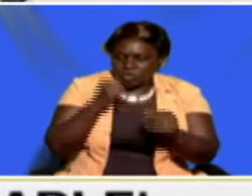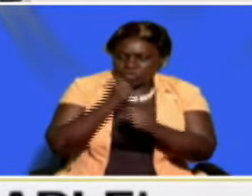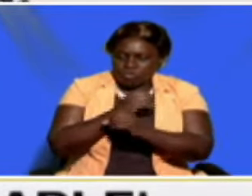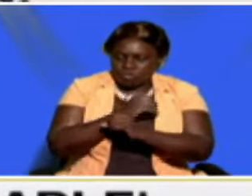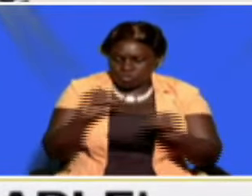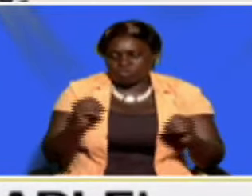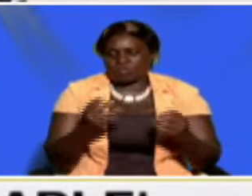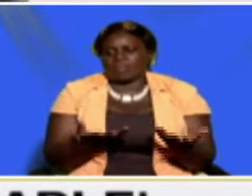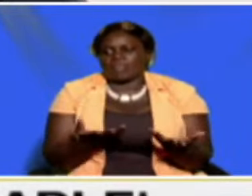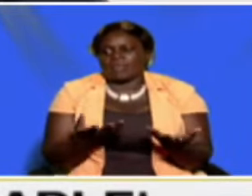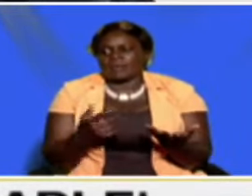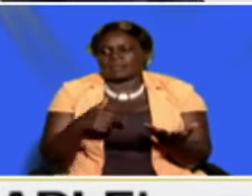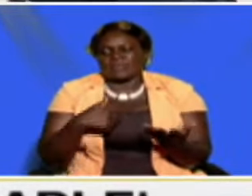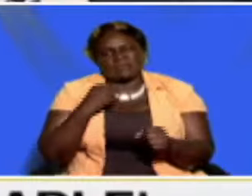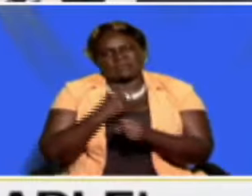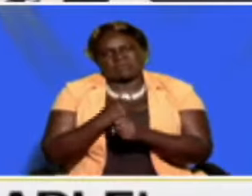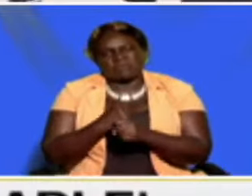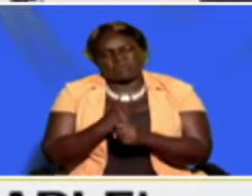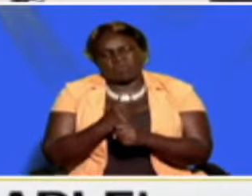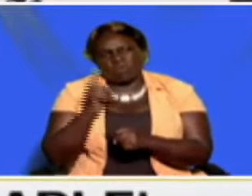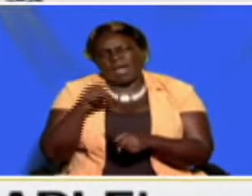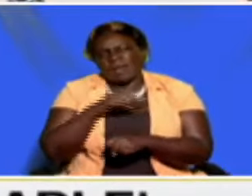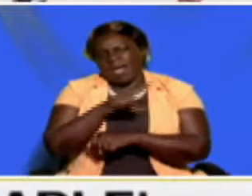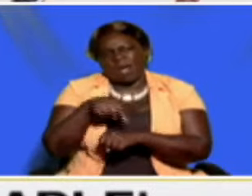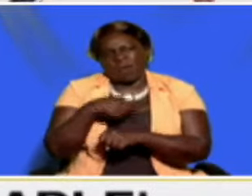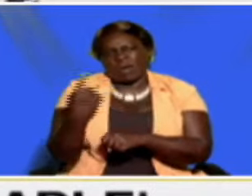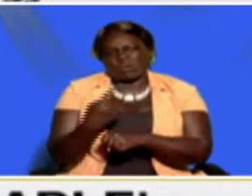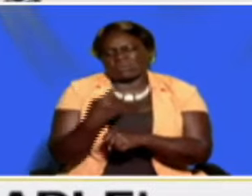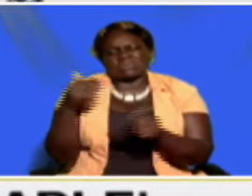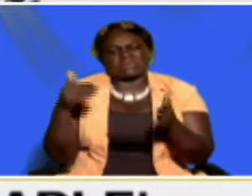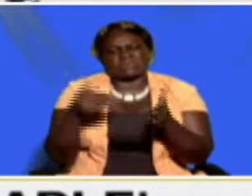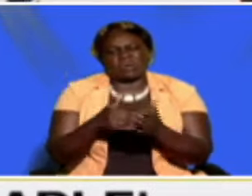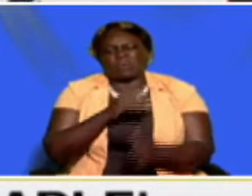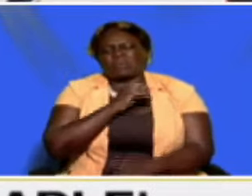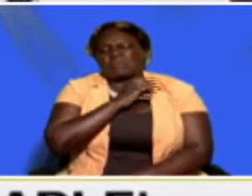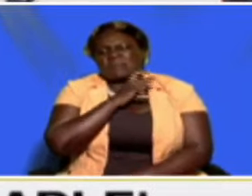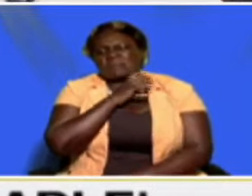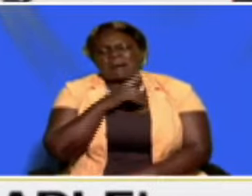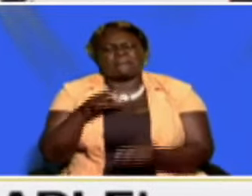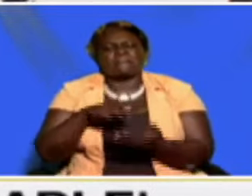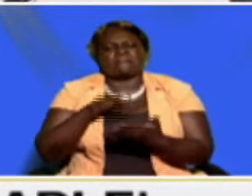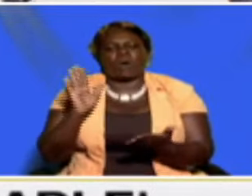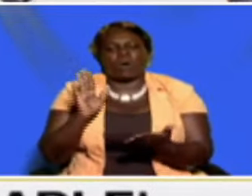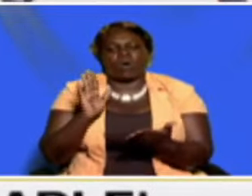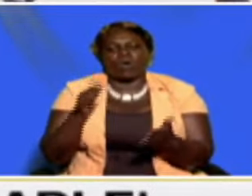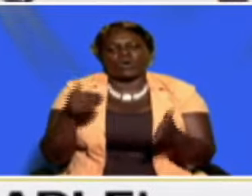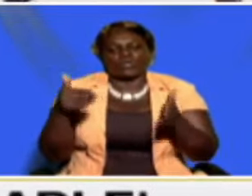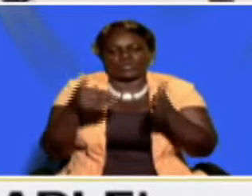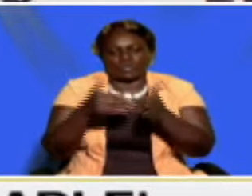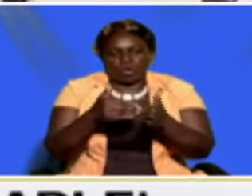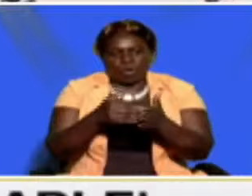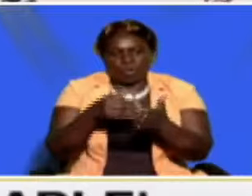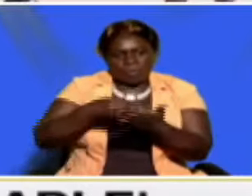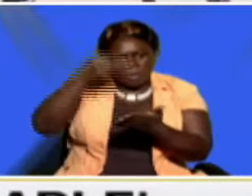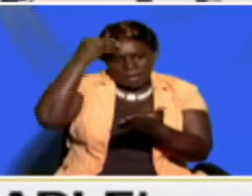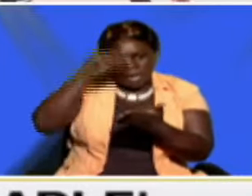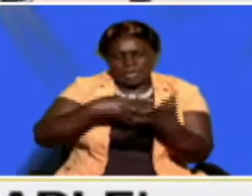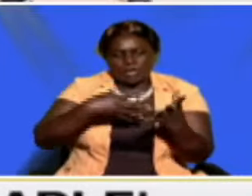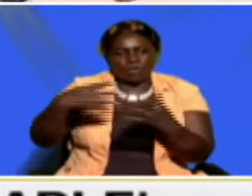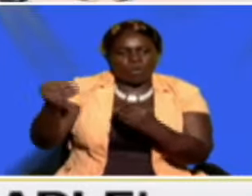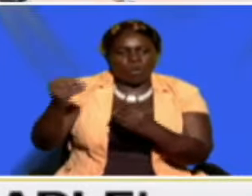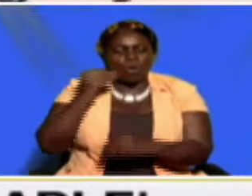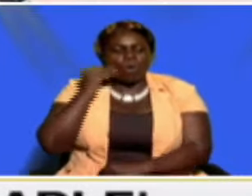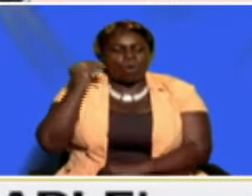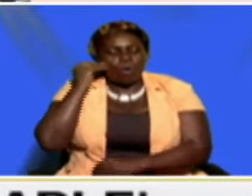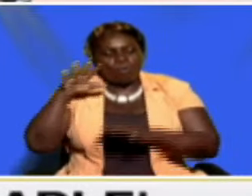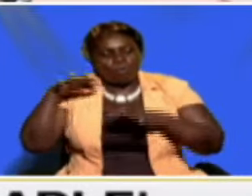Like tulikuwa tuifanya tukafanya kama wana wa hivi, kelele ikachacha. Ikabidi tu technician anatuambiaje, niendeni tu